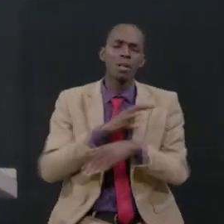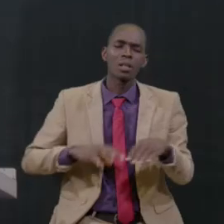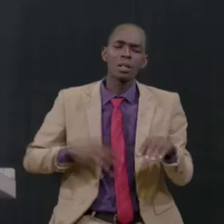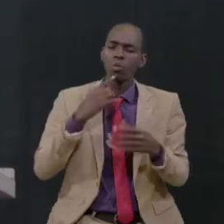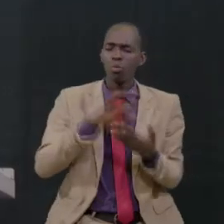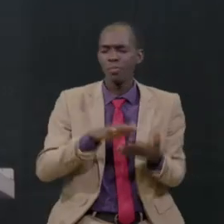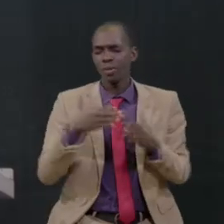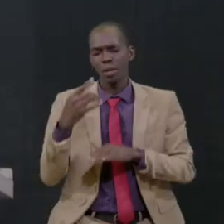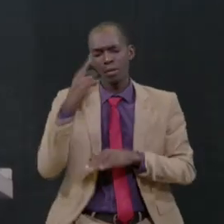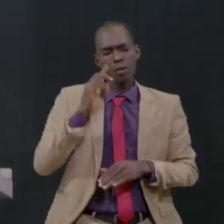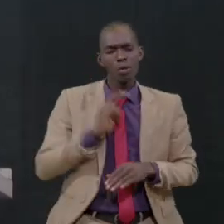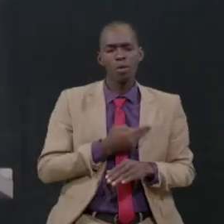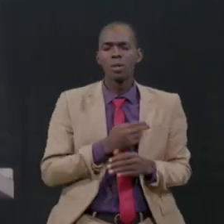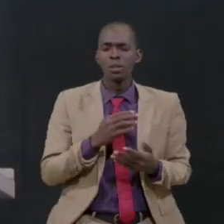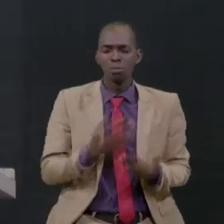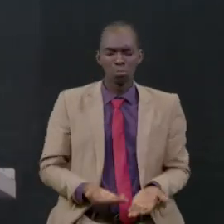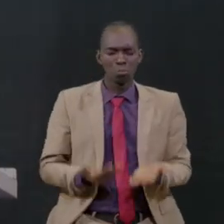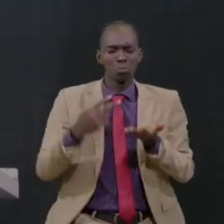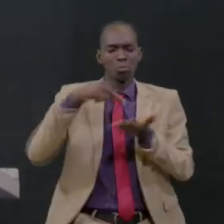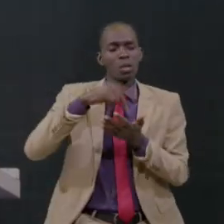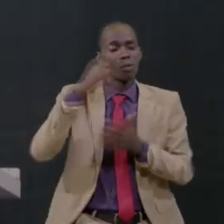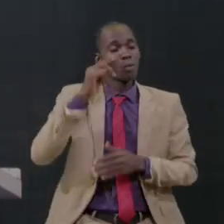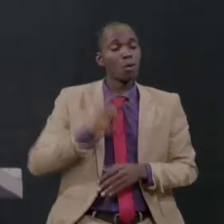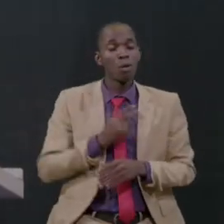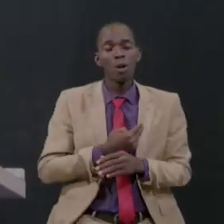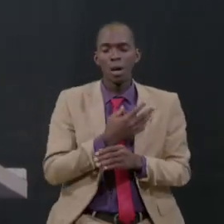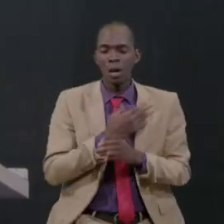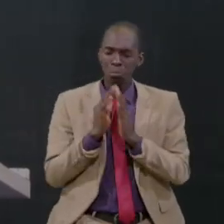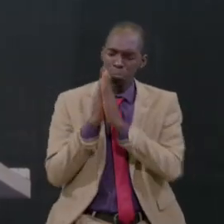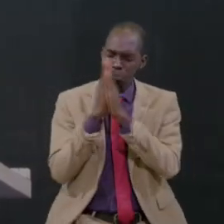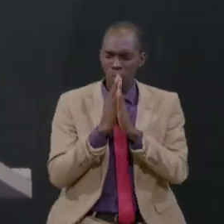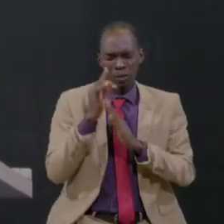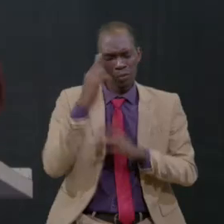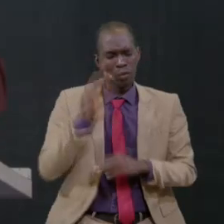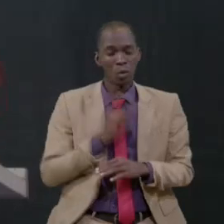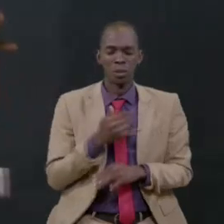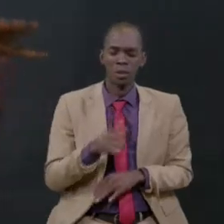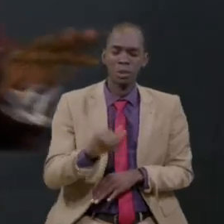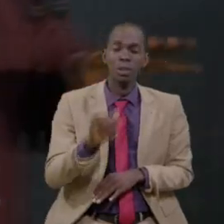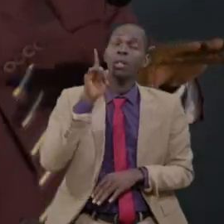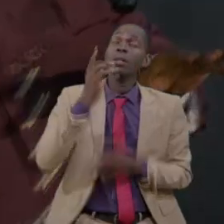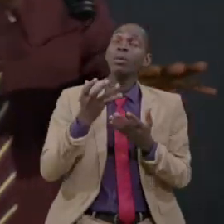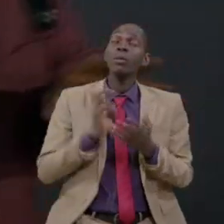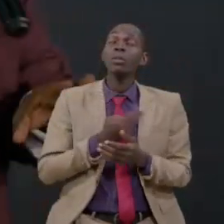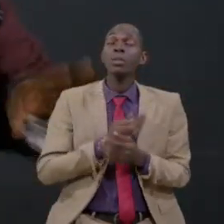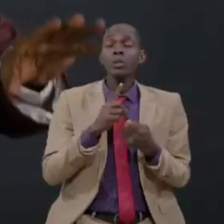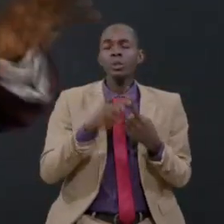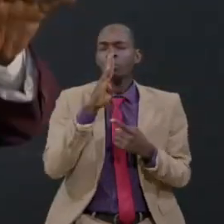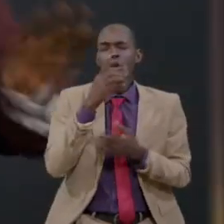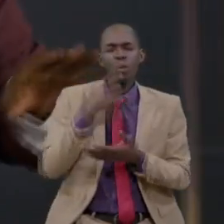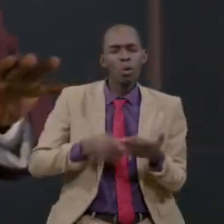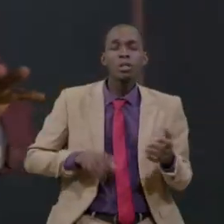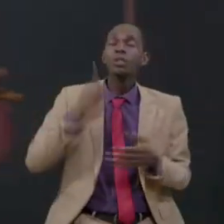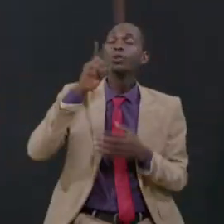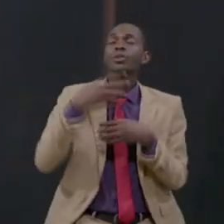for us. And he wants us to be the people you created us to be. Adam could not